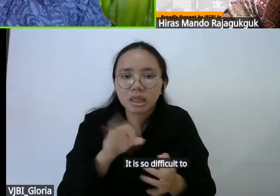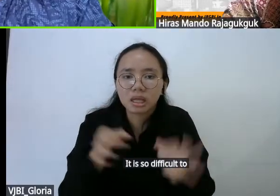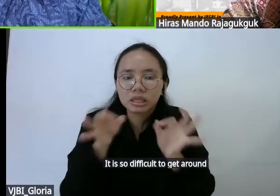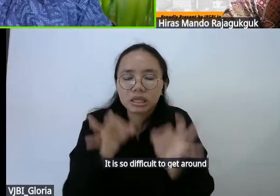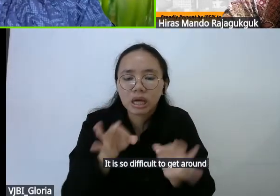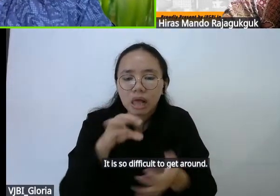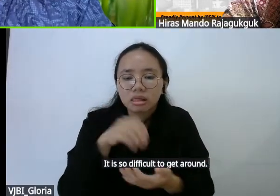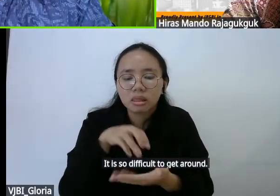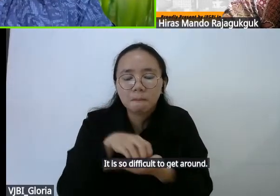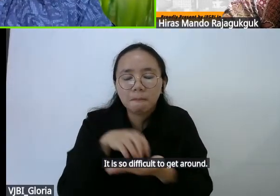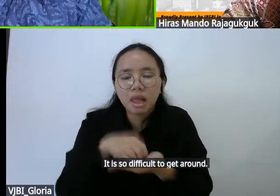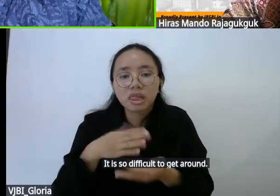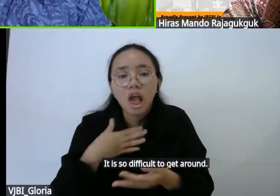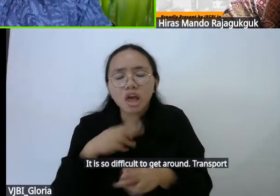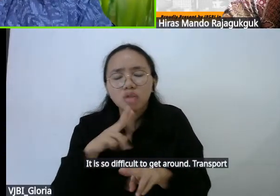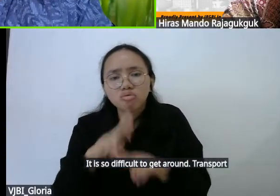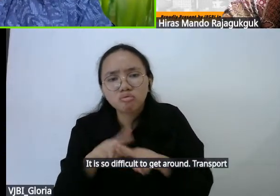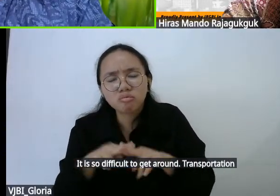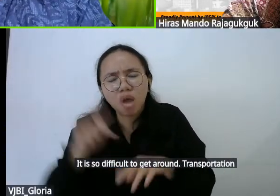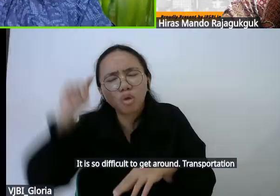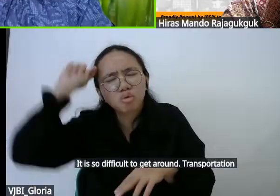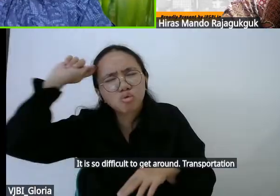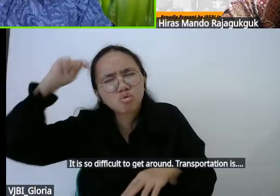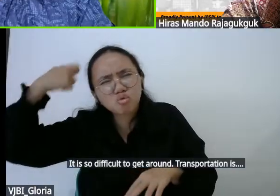around. Transportation is